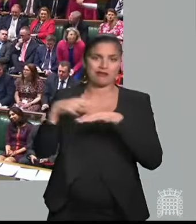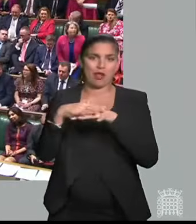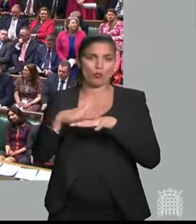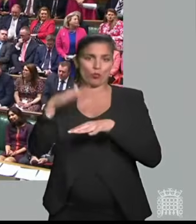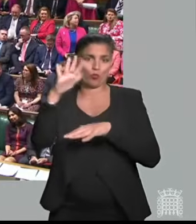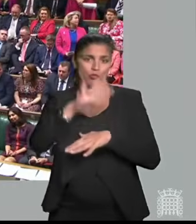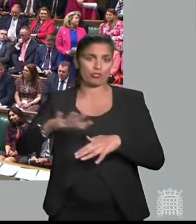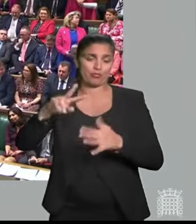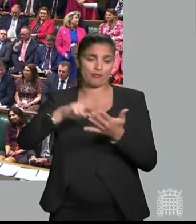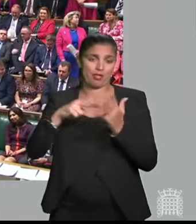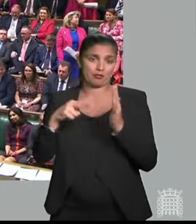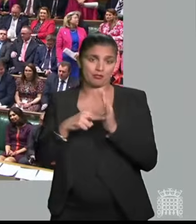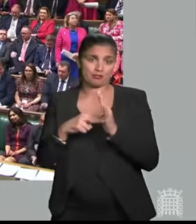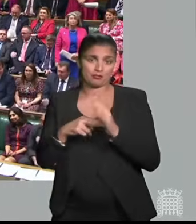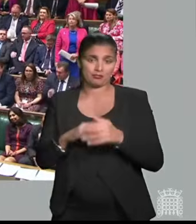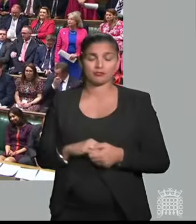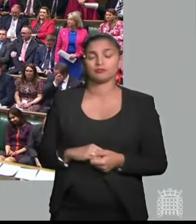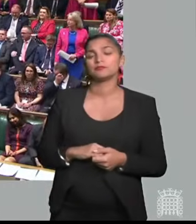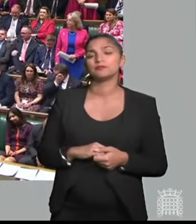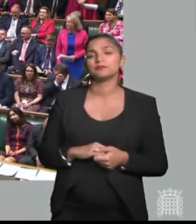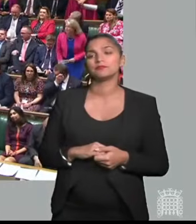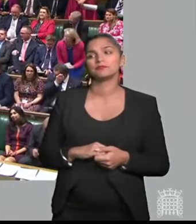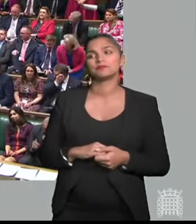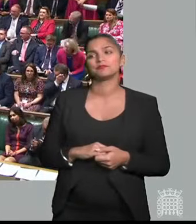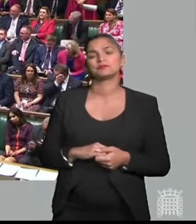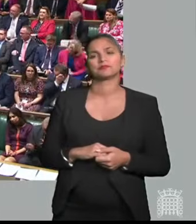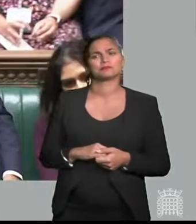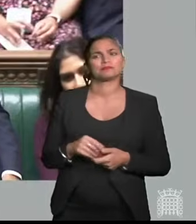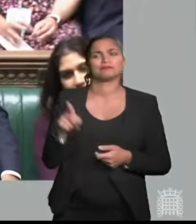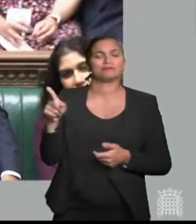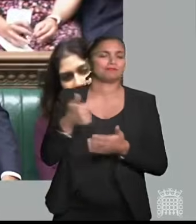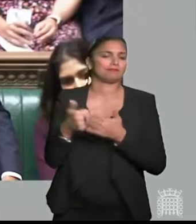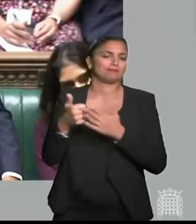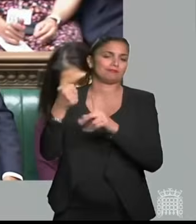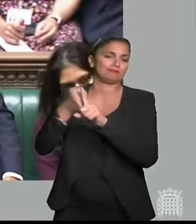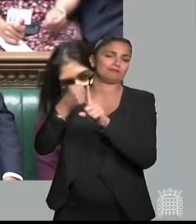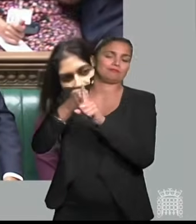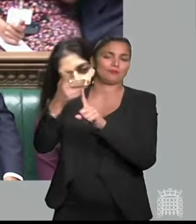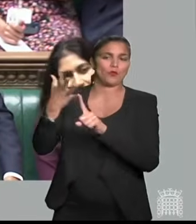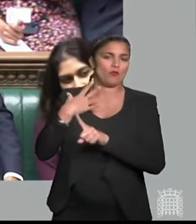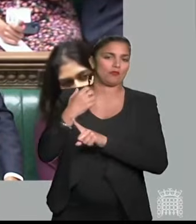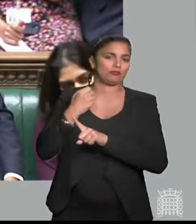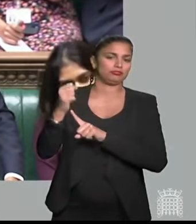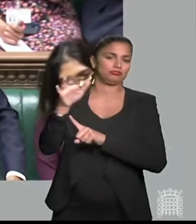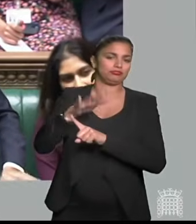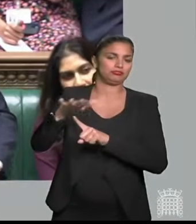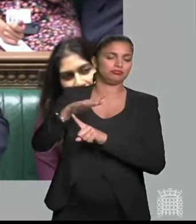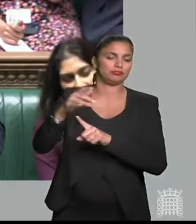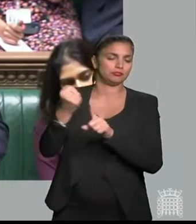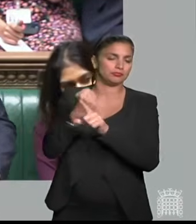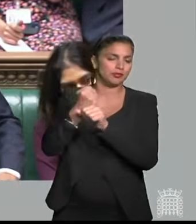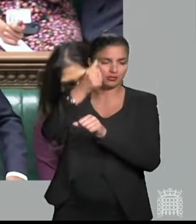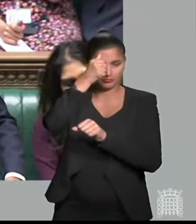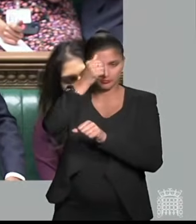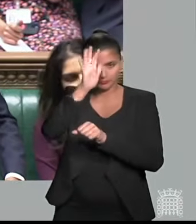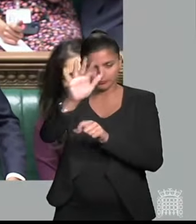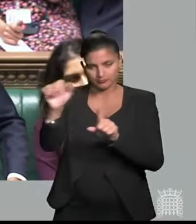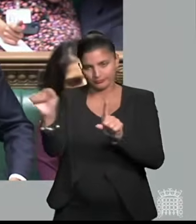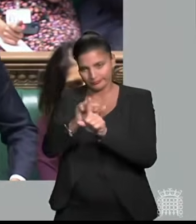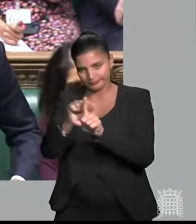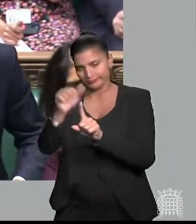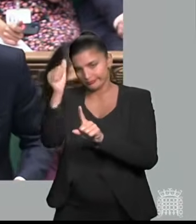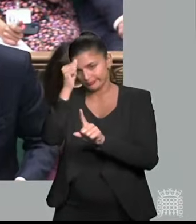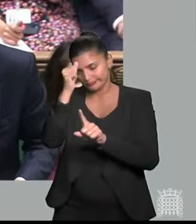My honourable friend is a fantastic campaigner for the Penistone line rail upgrade. I know that my honourable friend, the Transport Secretary,